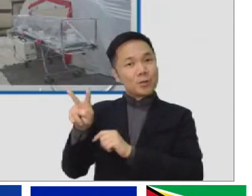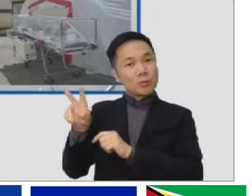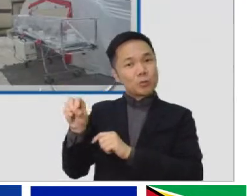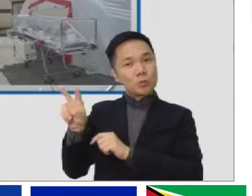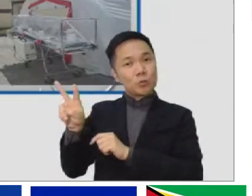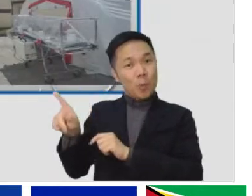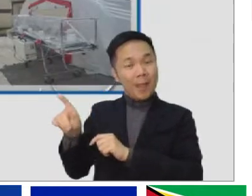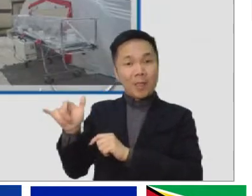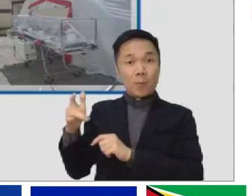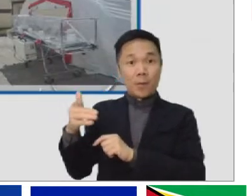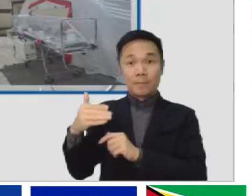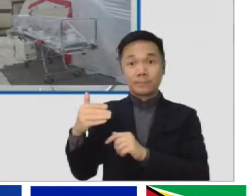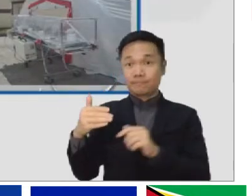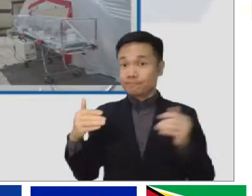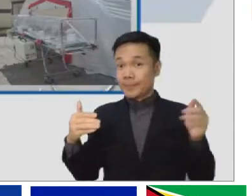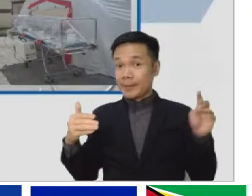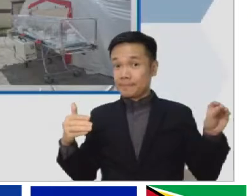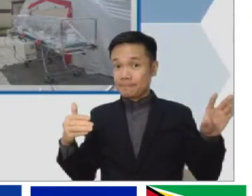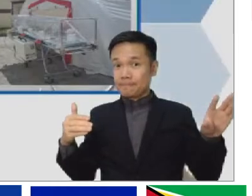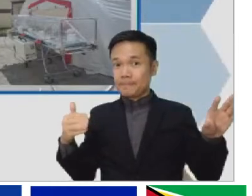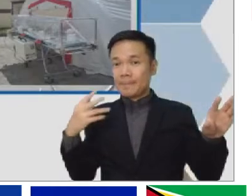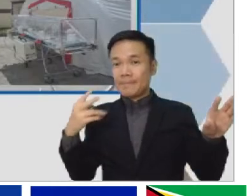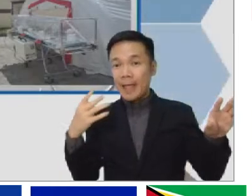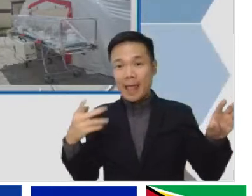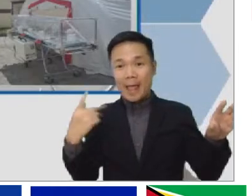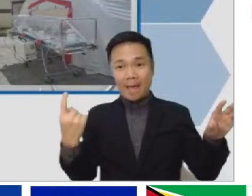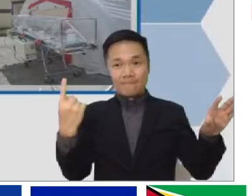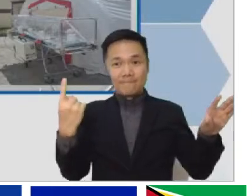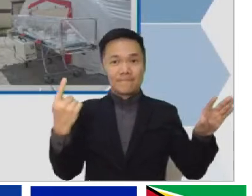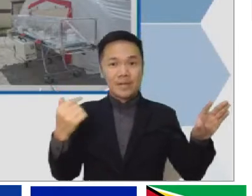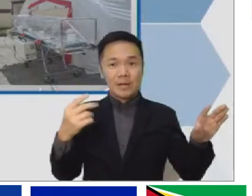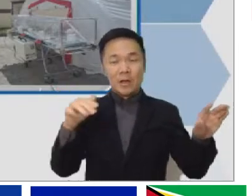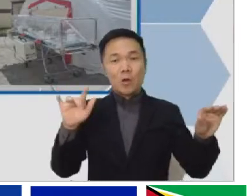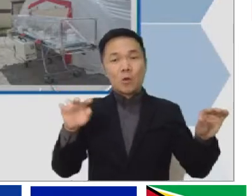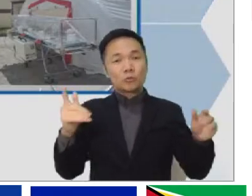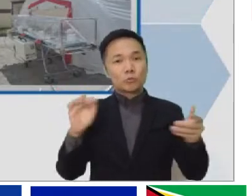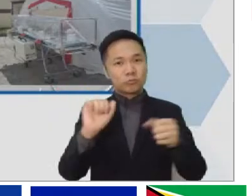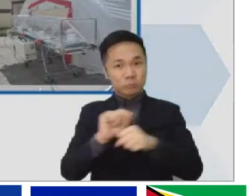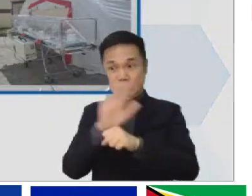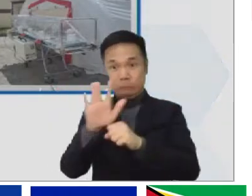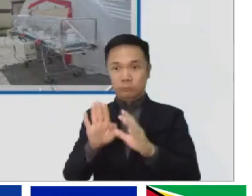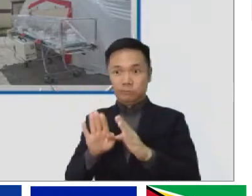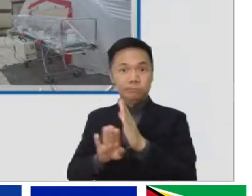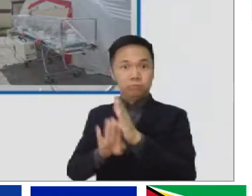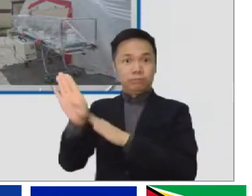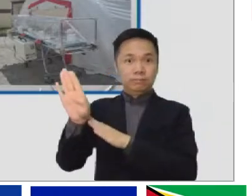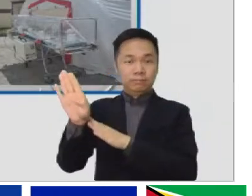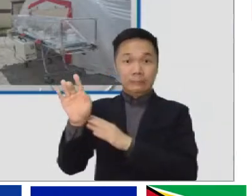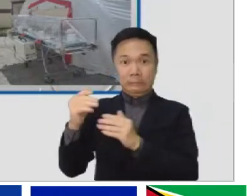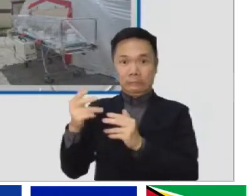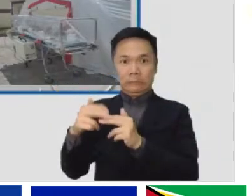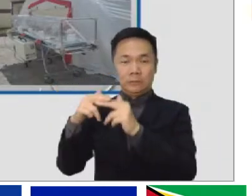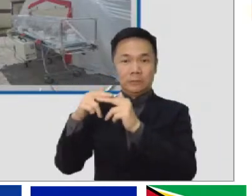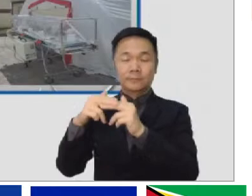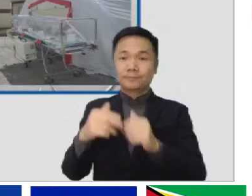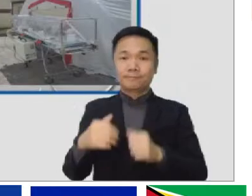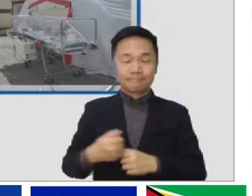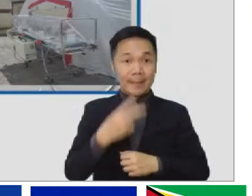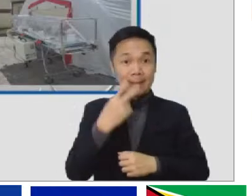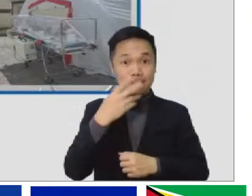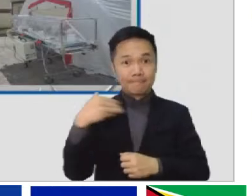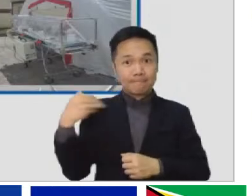sorry. We had our first major spike of COVID cases. Next slide again. And in